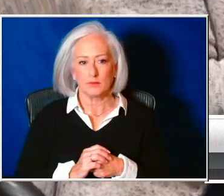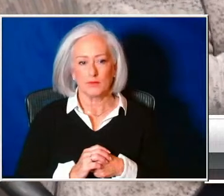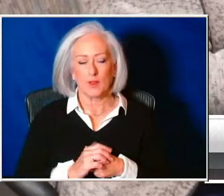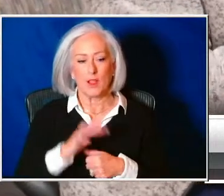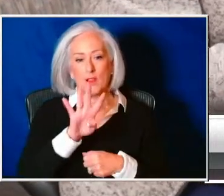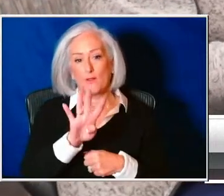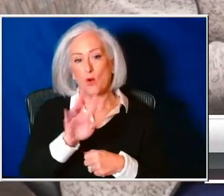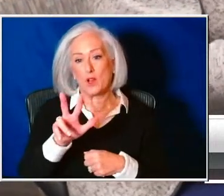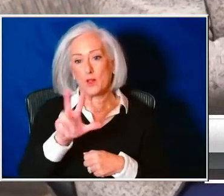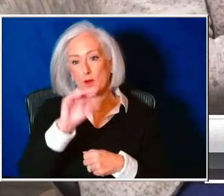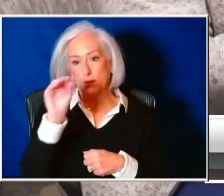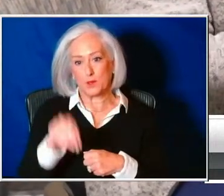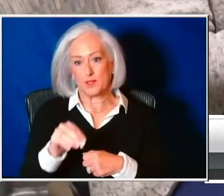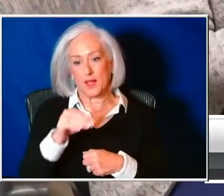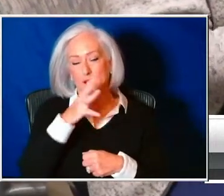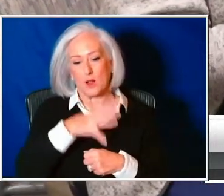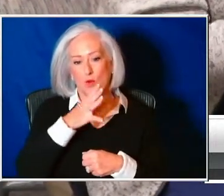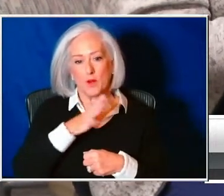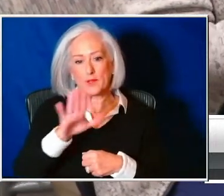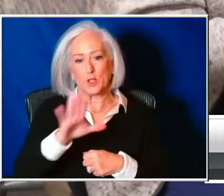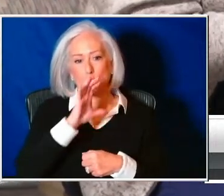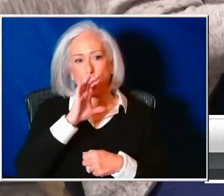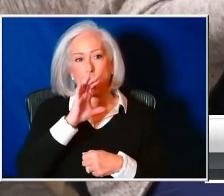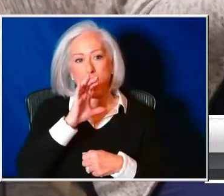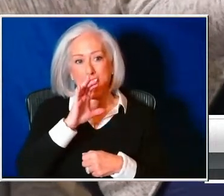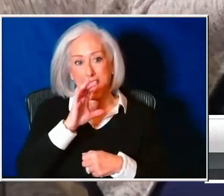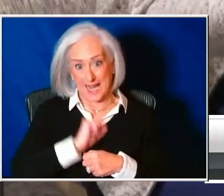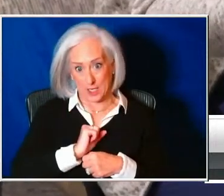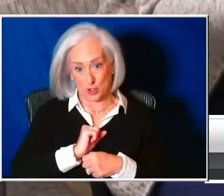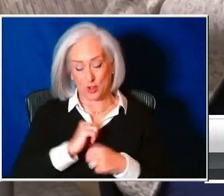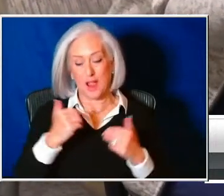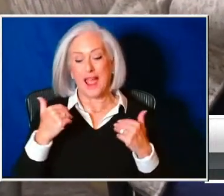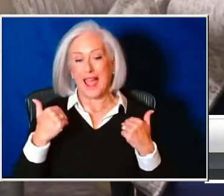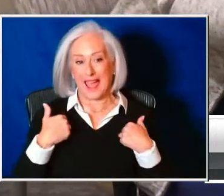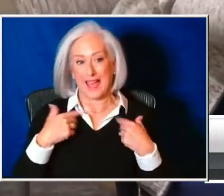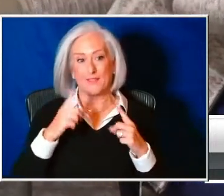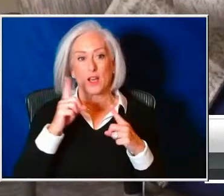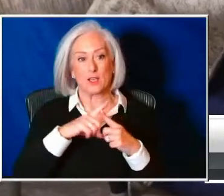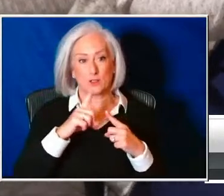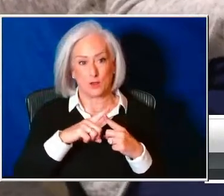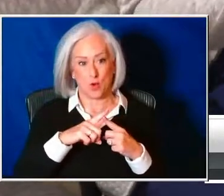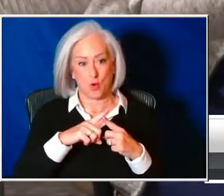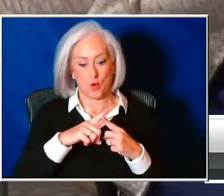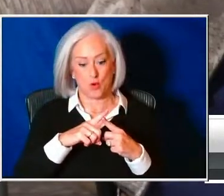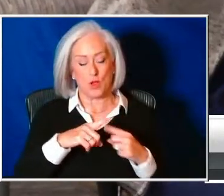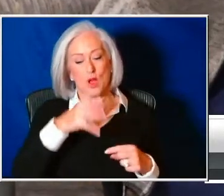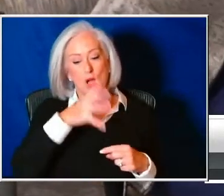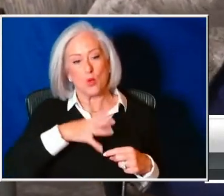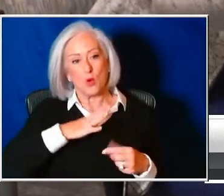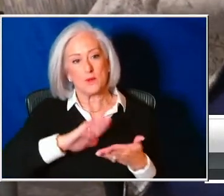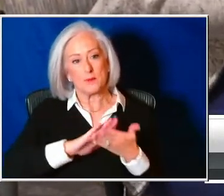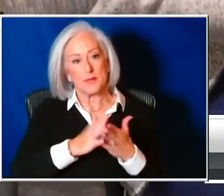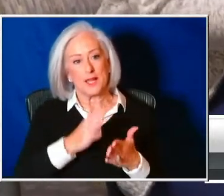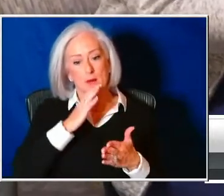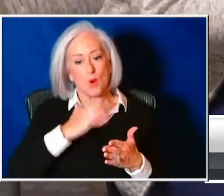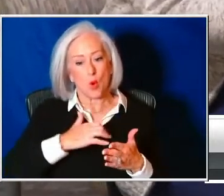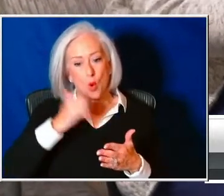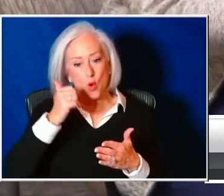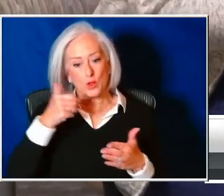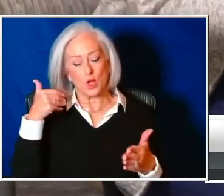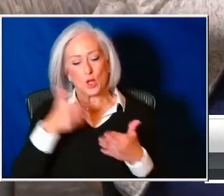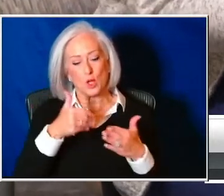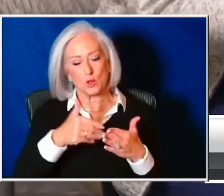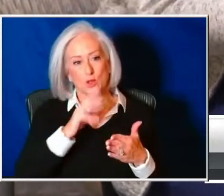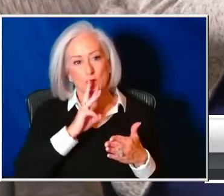43% of women your age have a score, and as we get older, closer to that 65, that probability is going